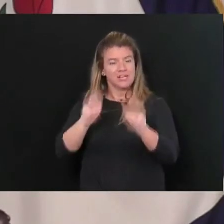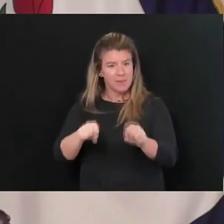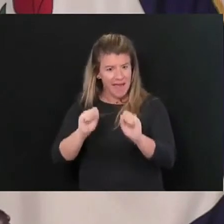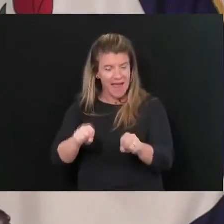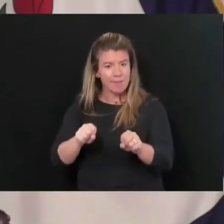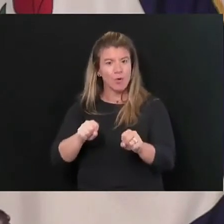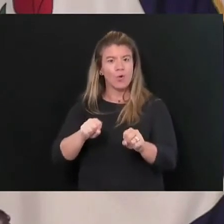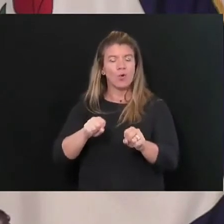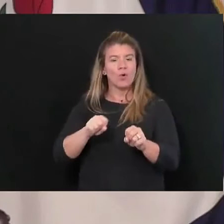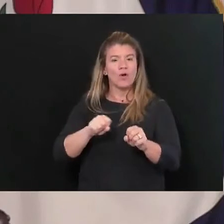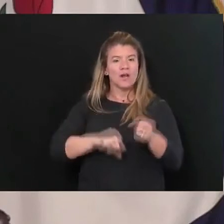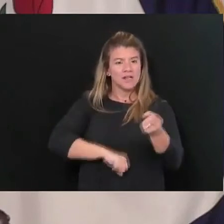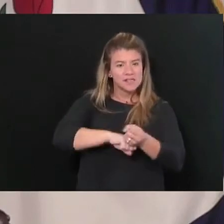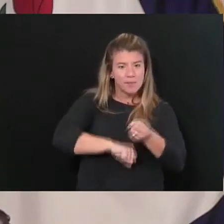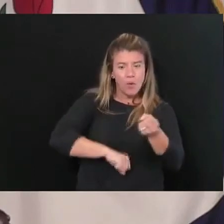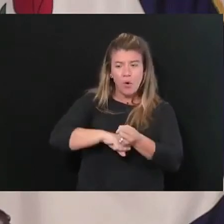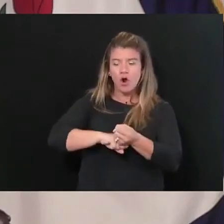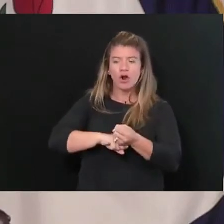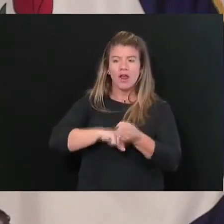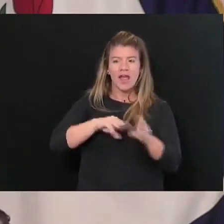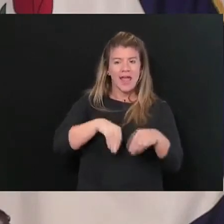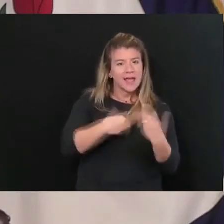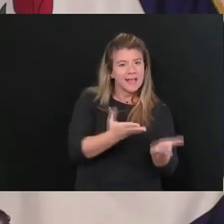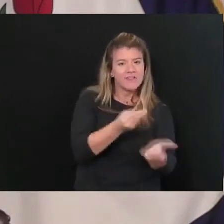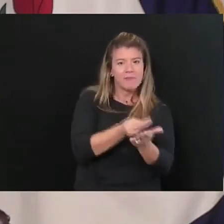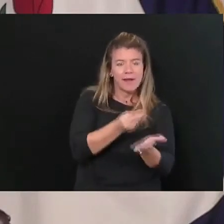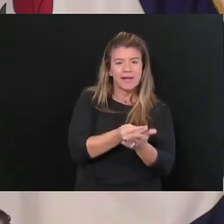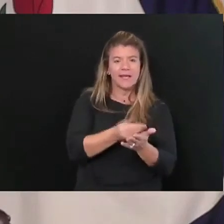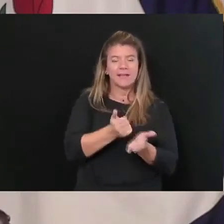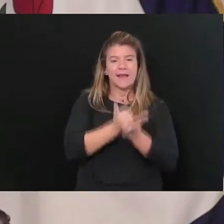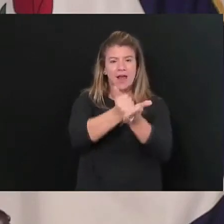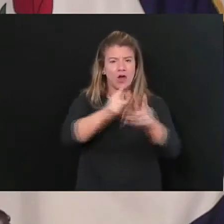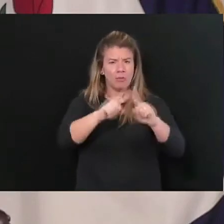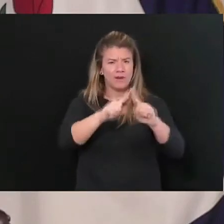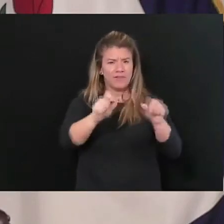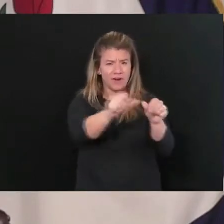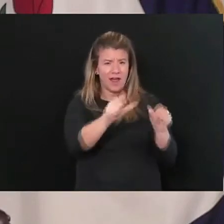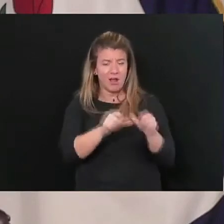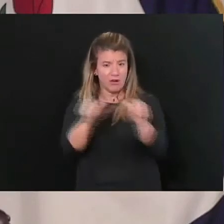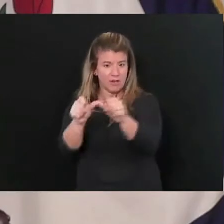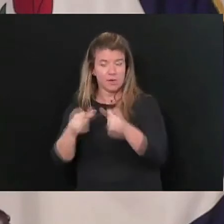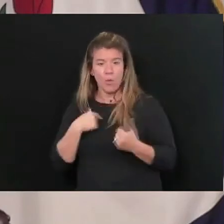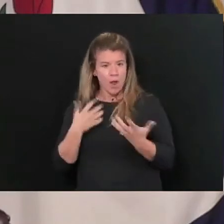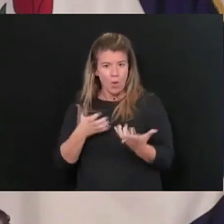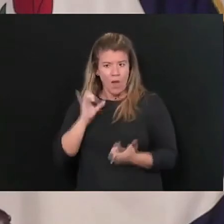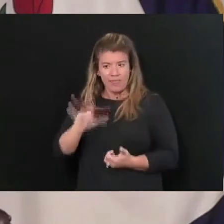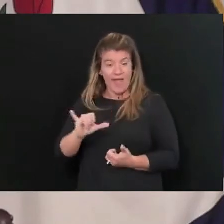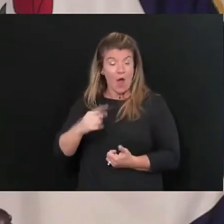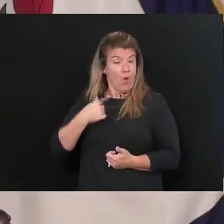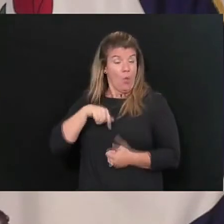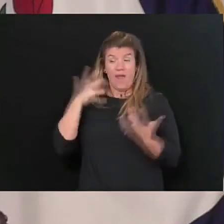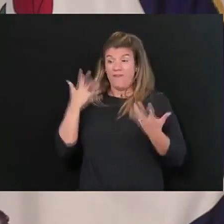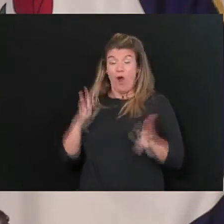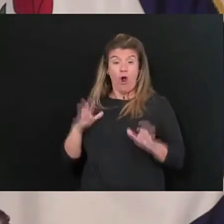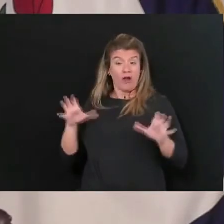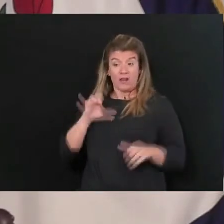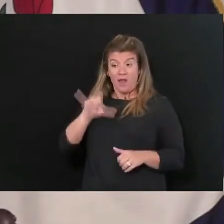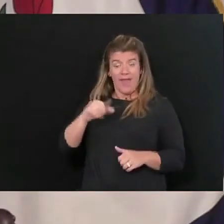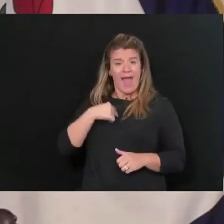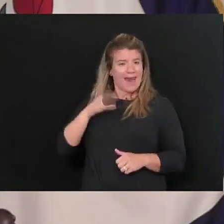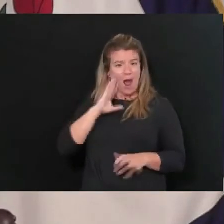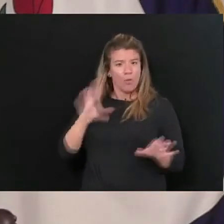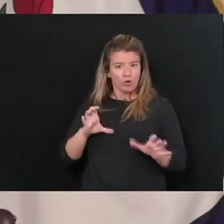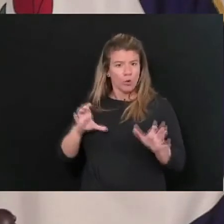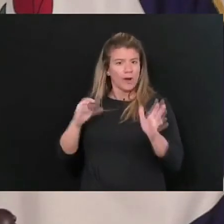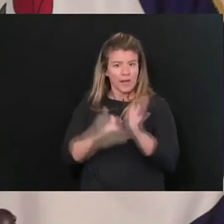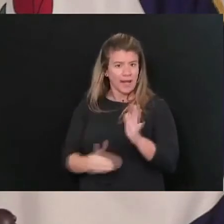dollars in spots to make things better and better. We've done it. We've done it, and we continue to do it, and we'll continue to do it more and